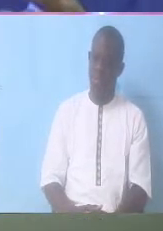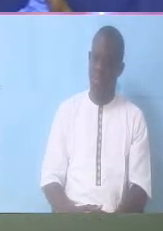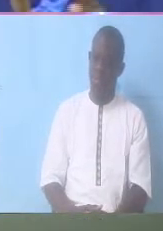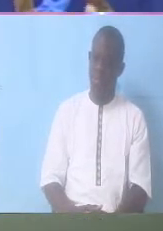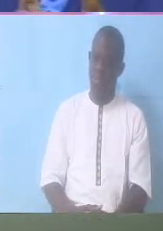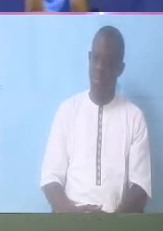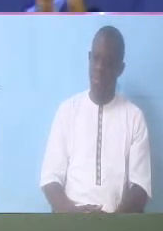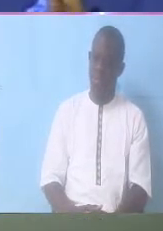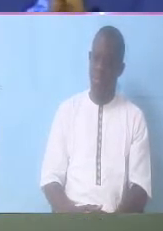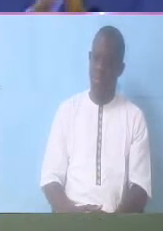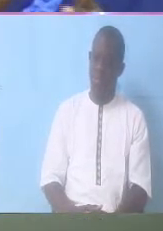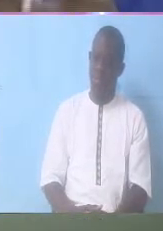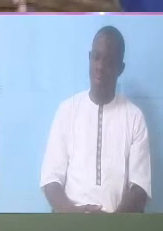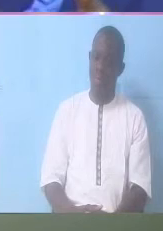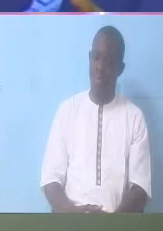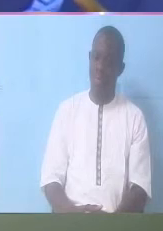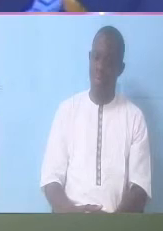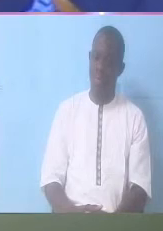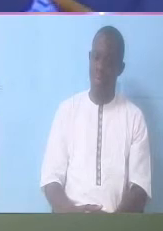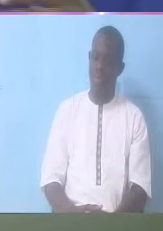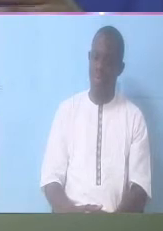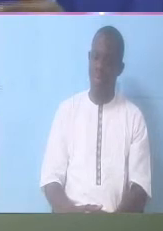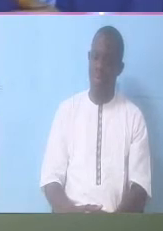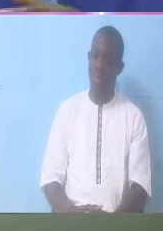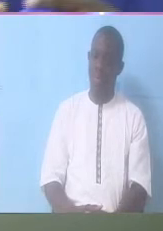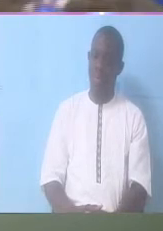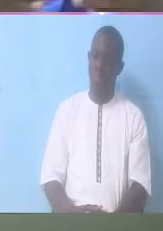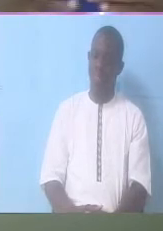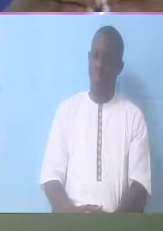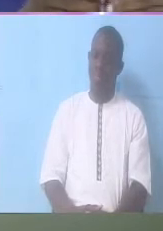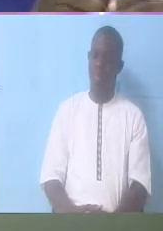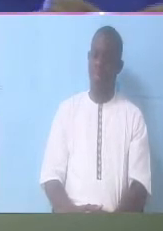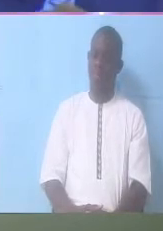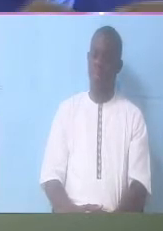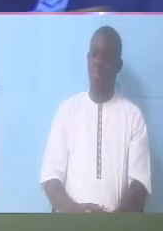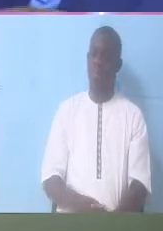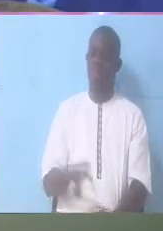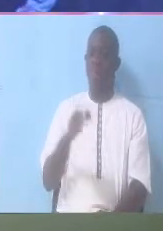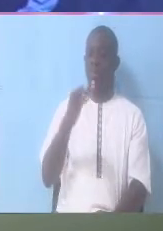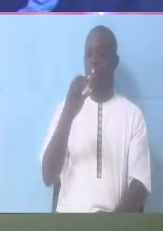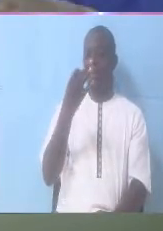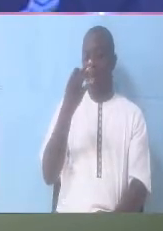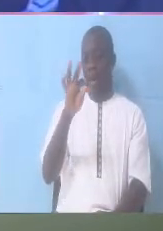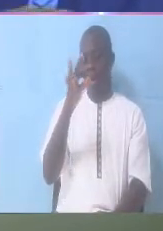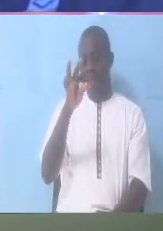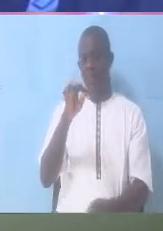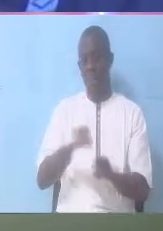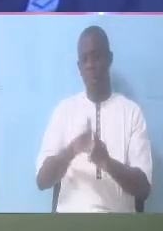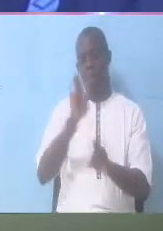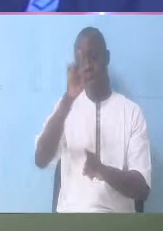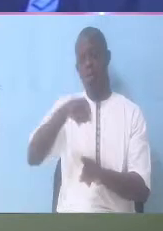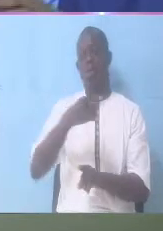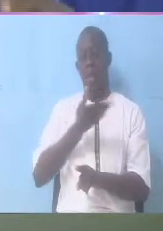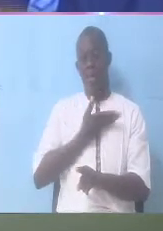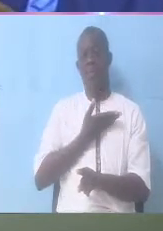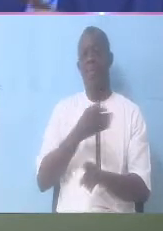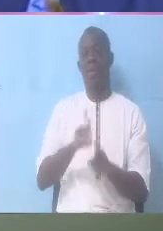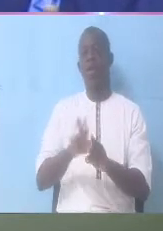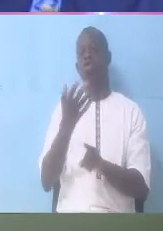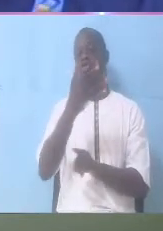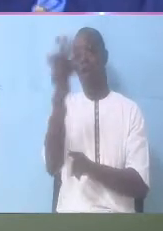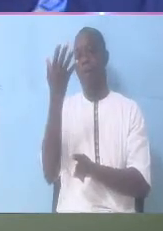But that was like a cover-up to allow people to come. Yes, but if he must have been present in